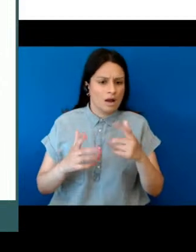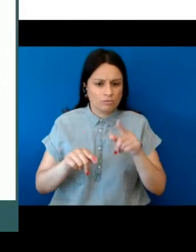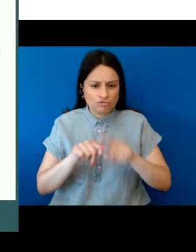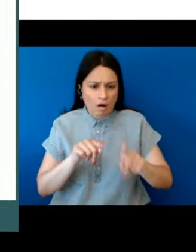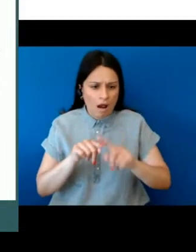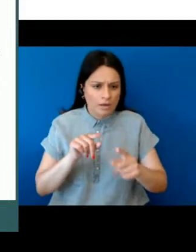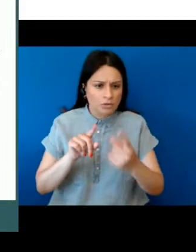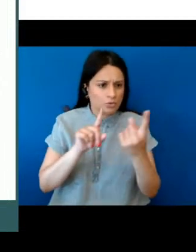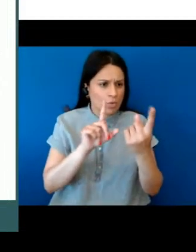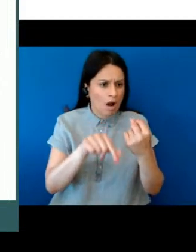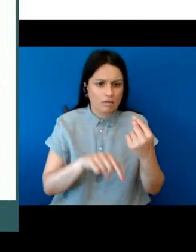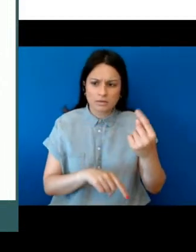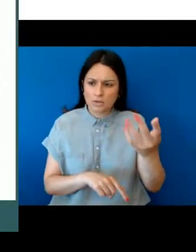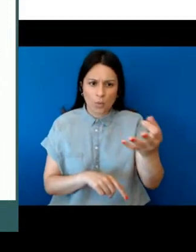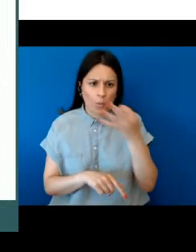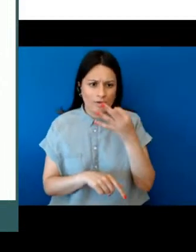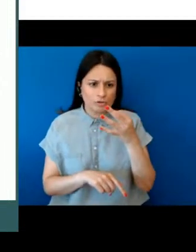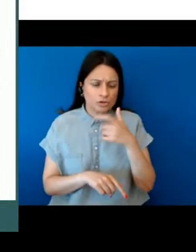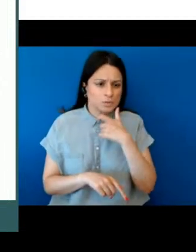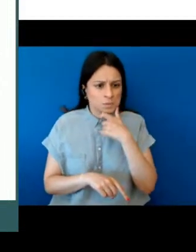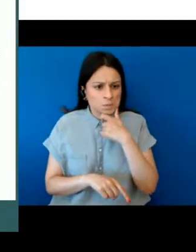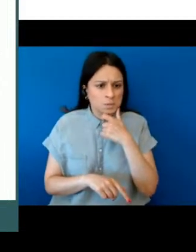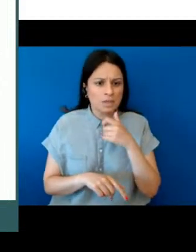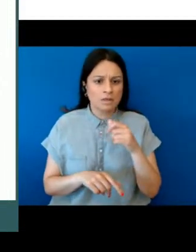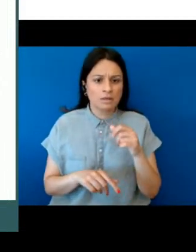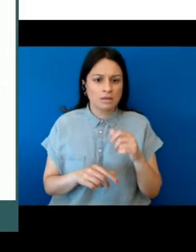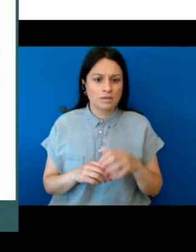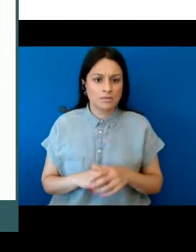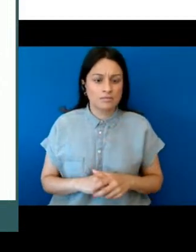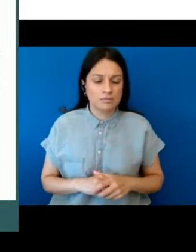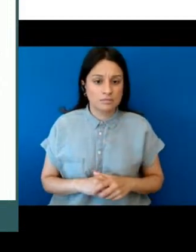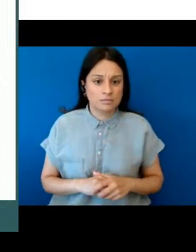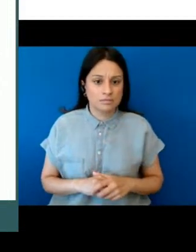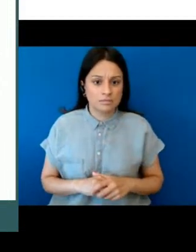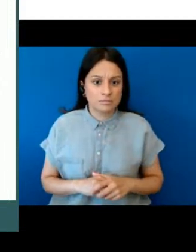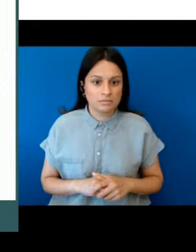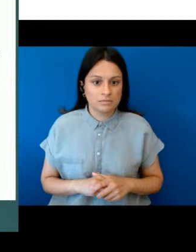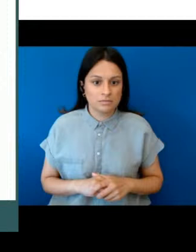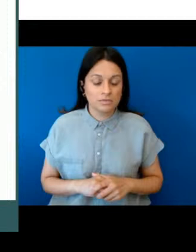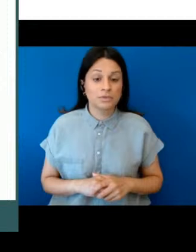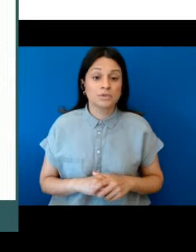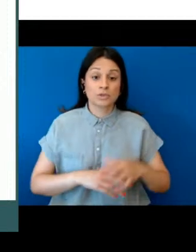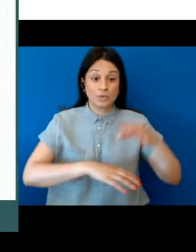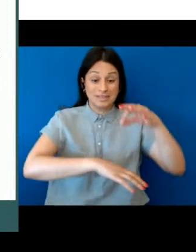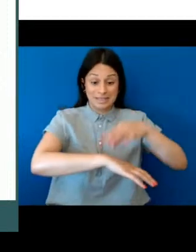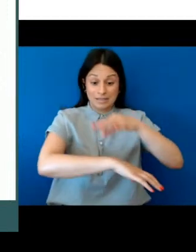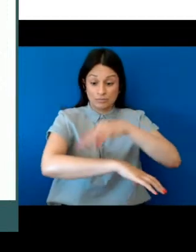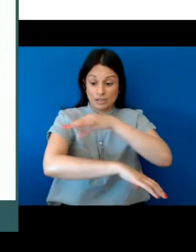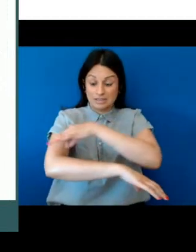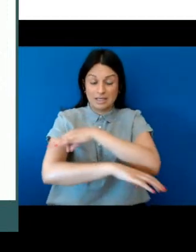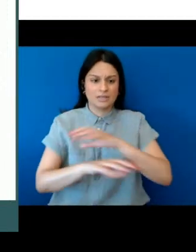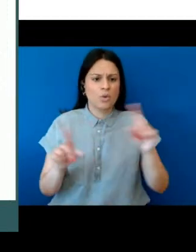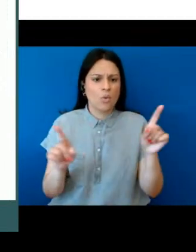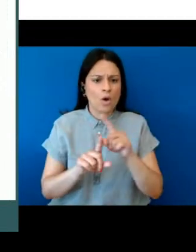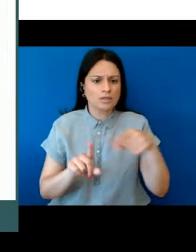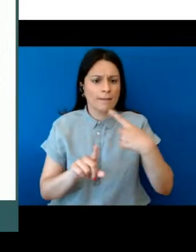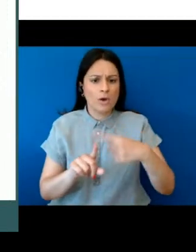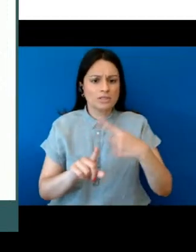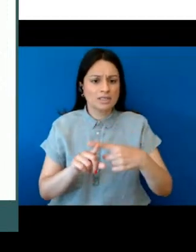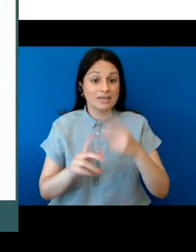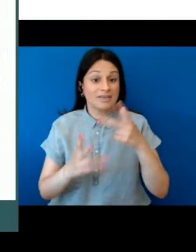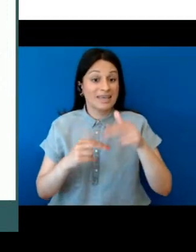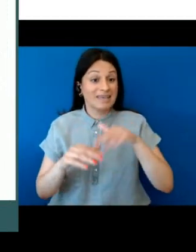said is, yeah, so what's a positive for a skin prick test? It's greater than 3 millimeters is usually said